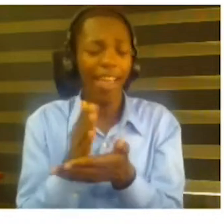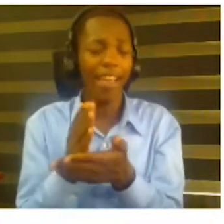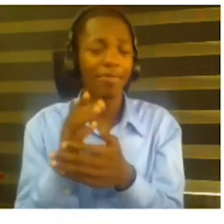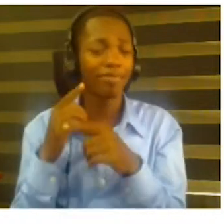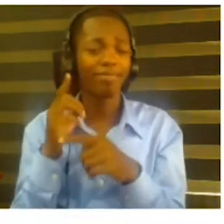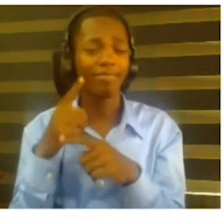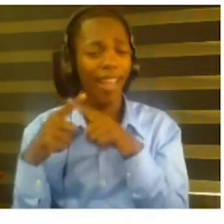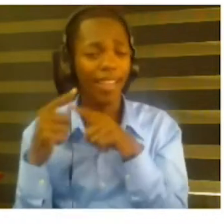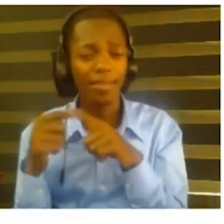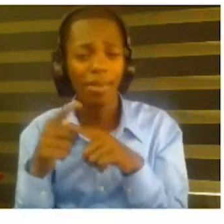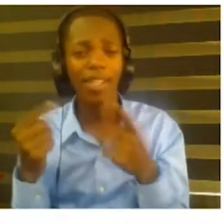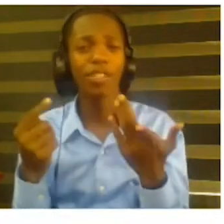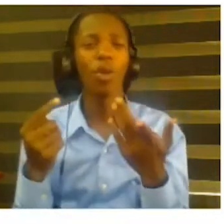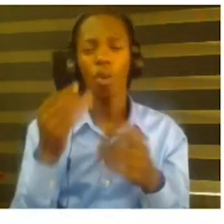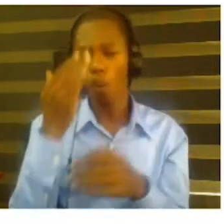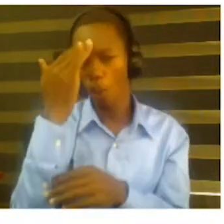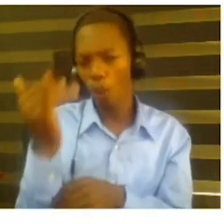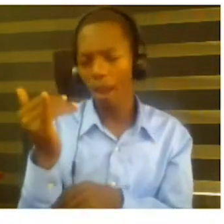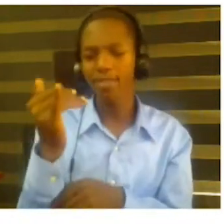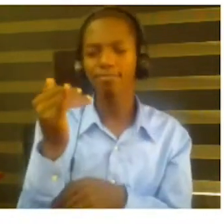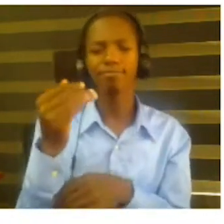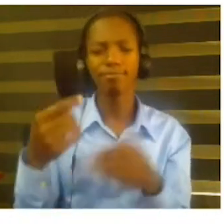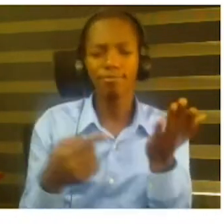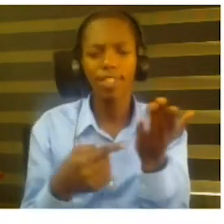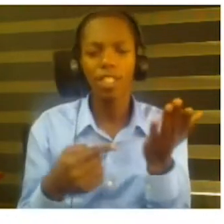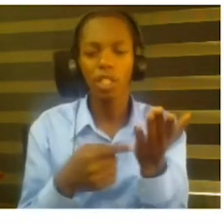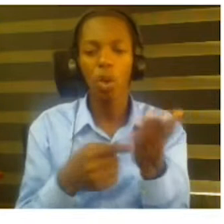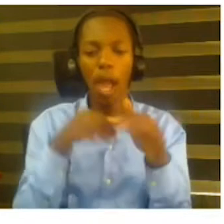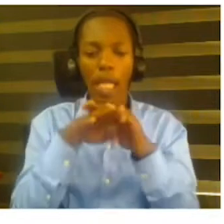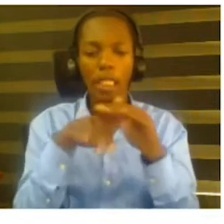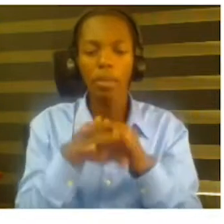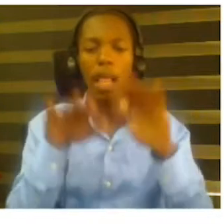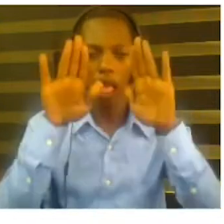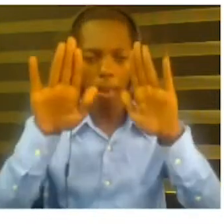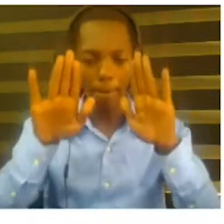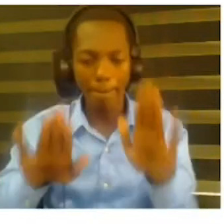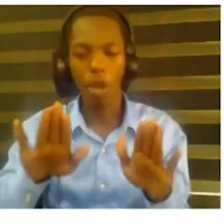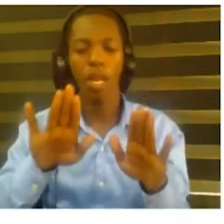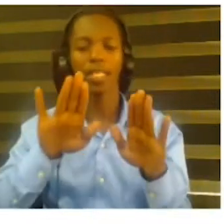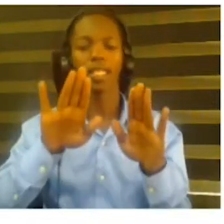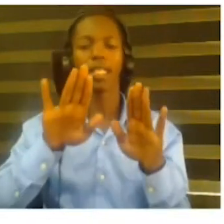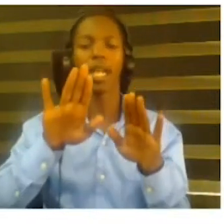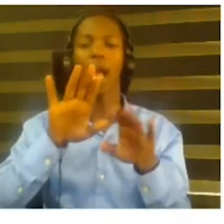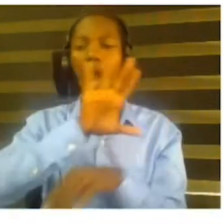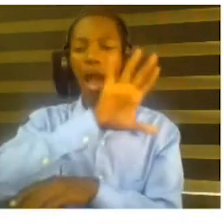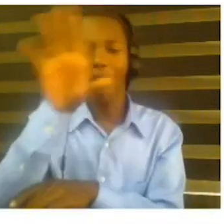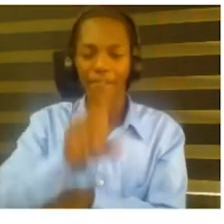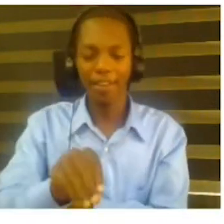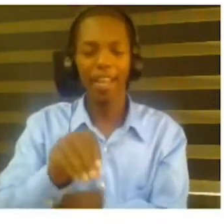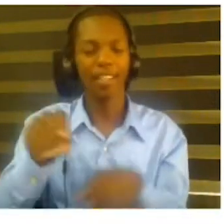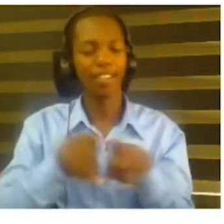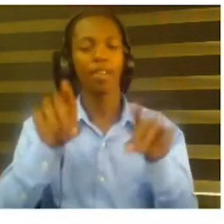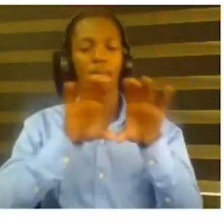digital accessibility is so important for persons with disabilities in Africa and around the world. Haben's session is